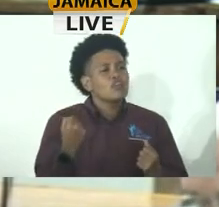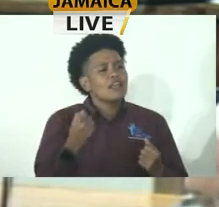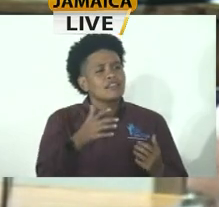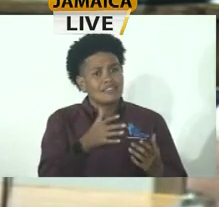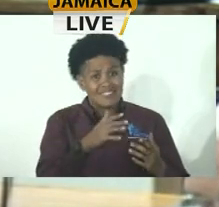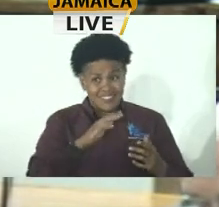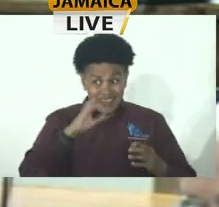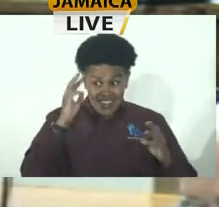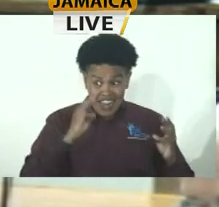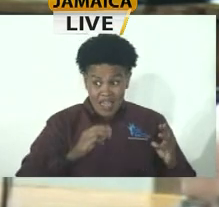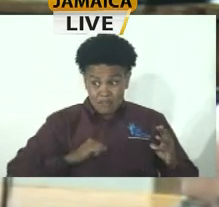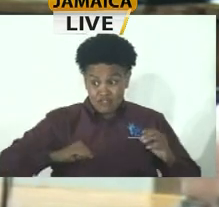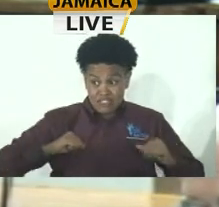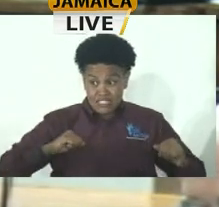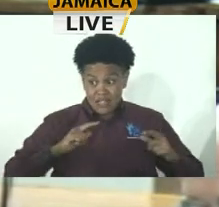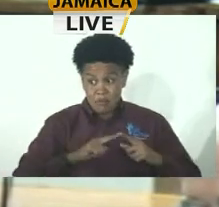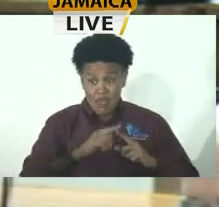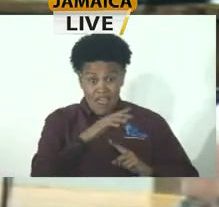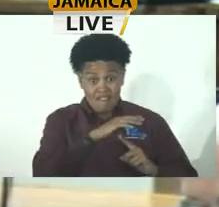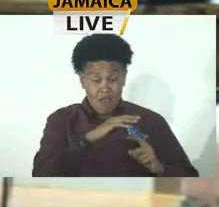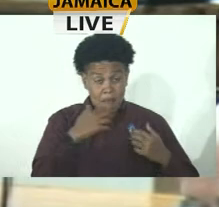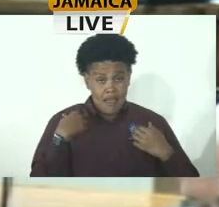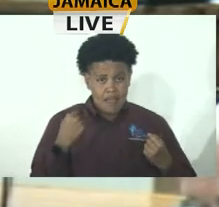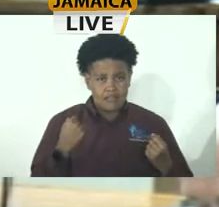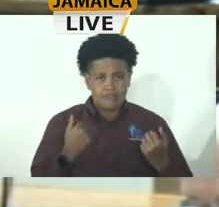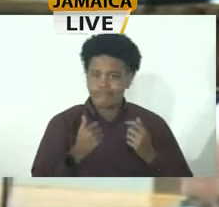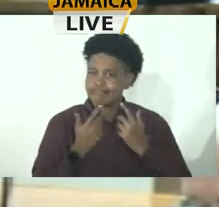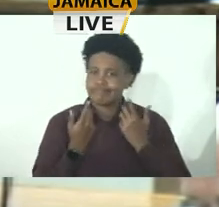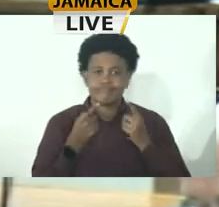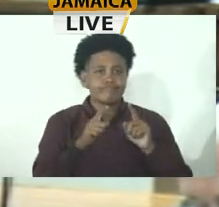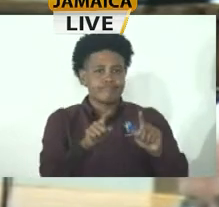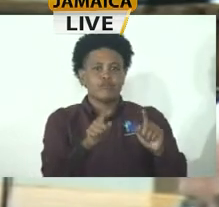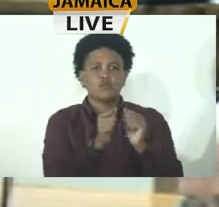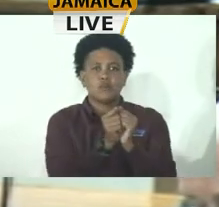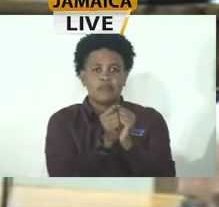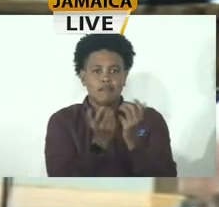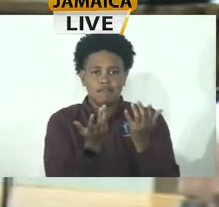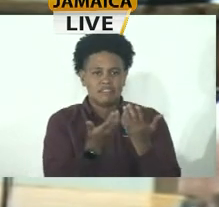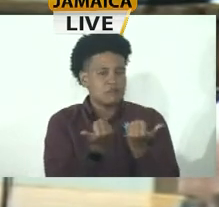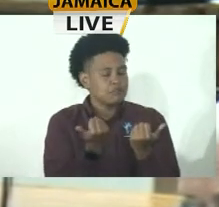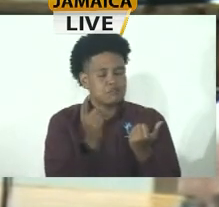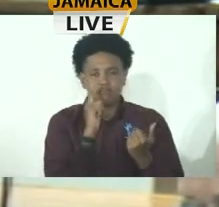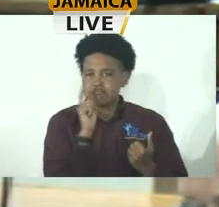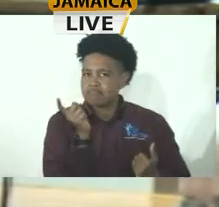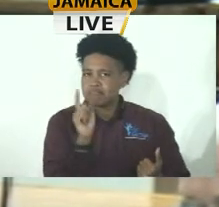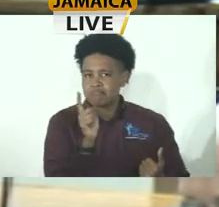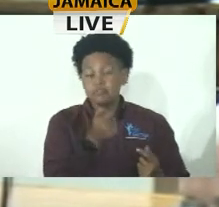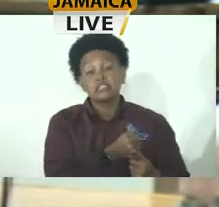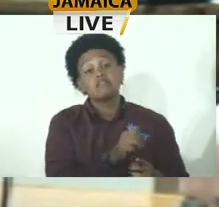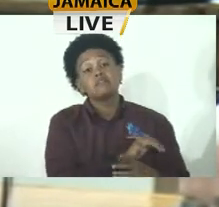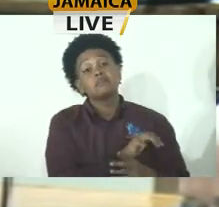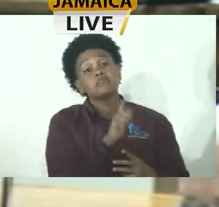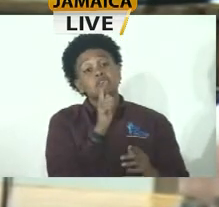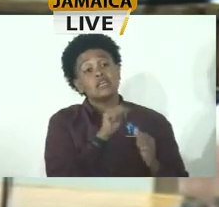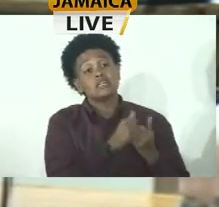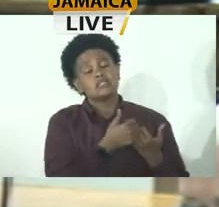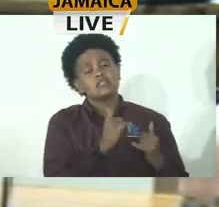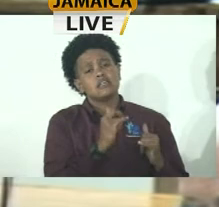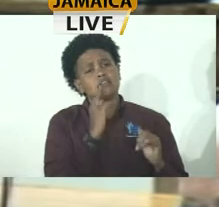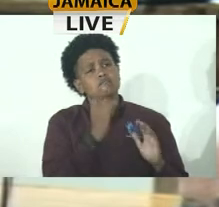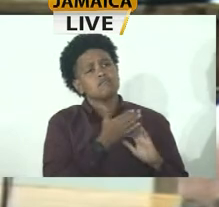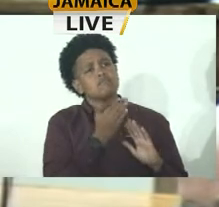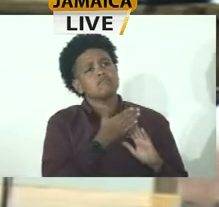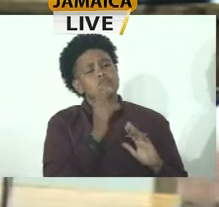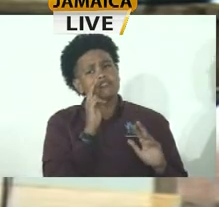health go hand in hand as such the ministry and its agencies continue to be proactive and